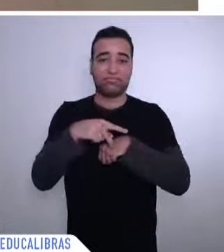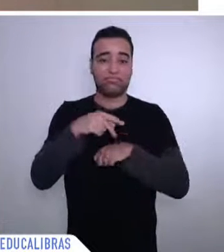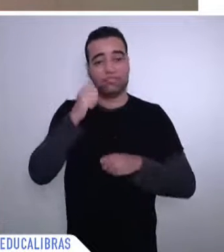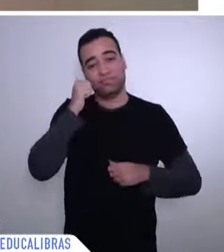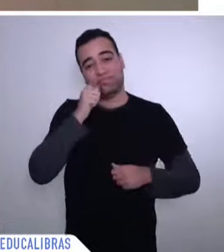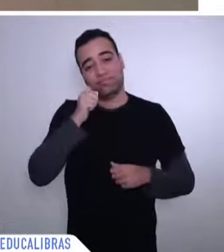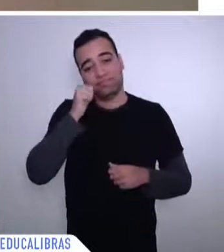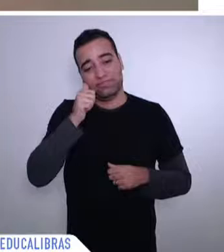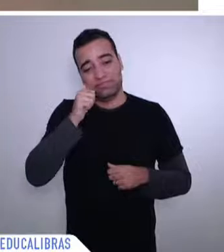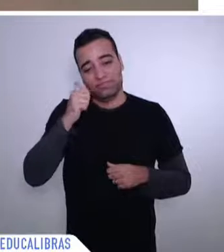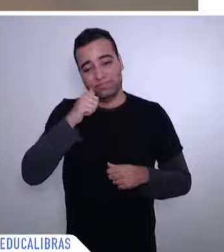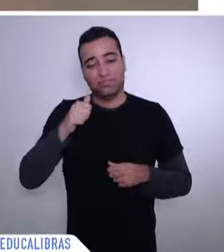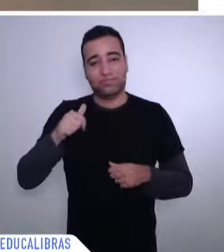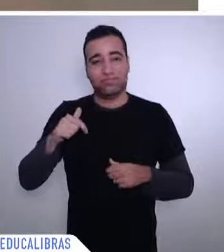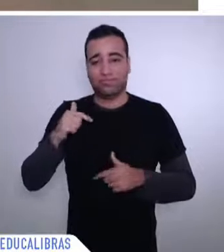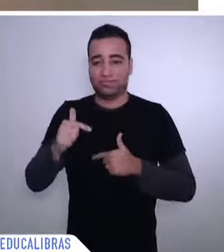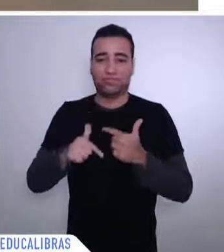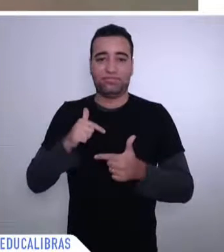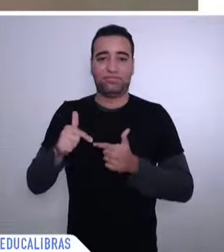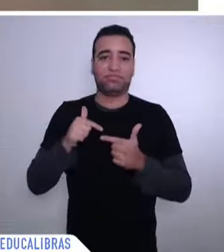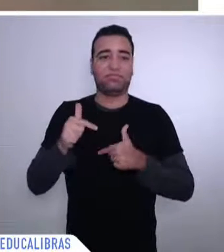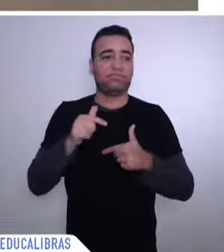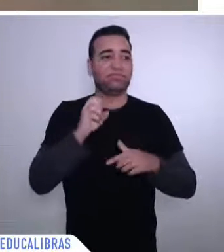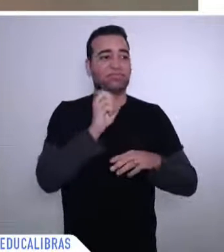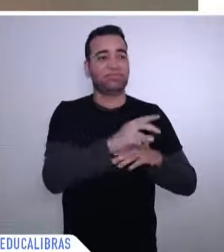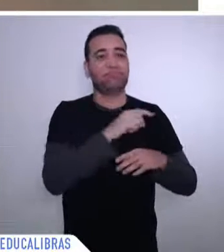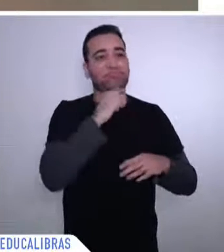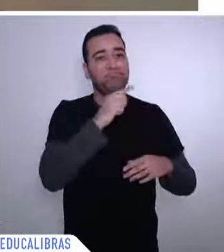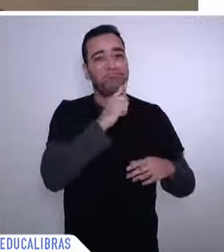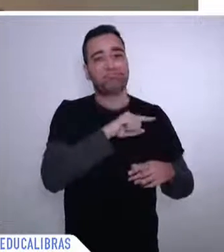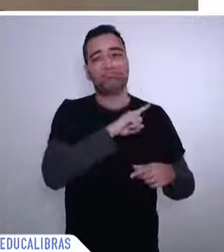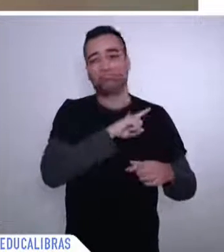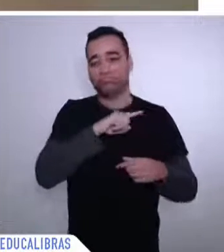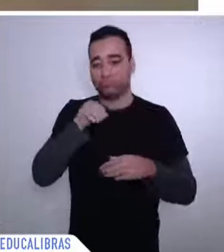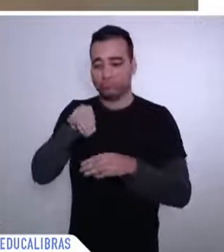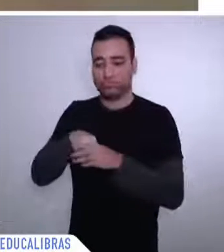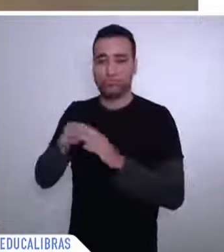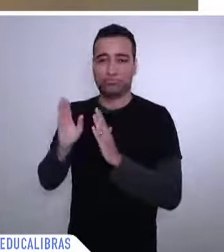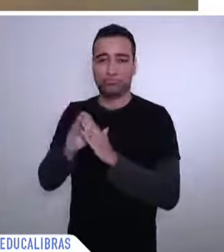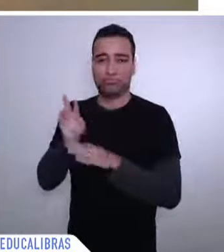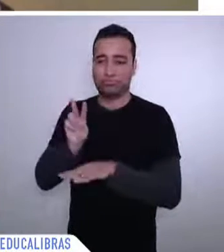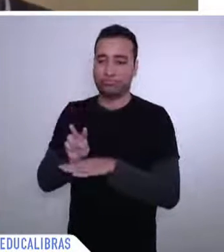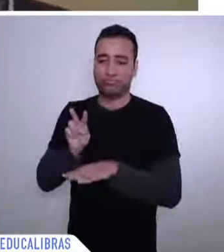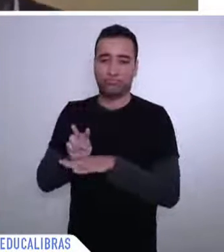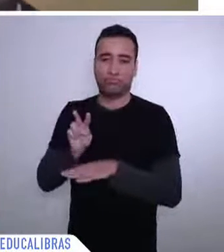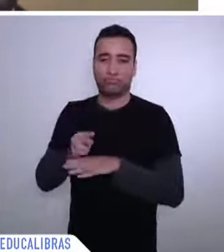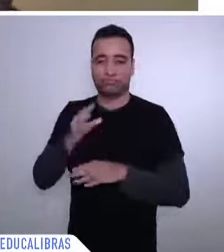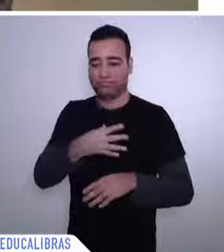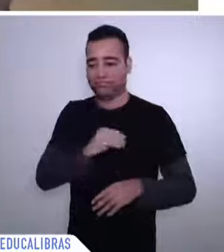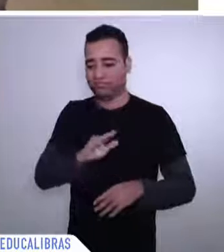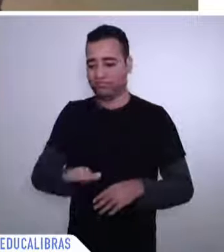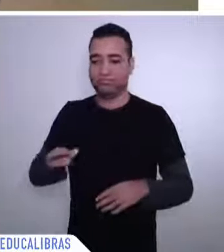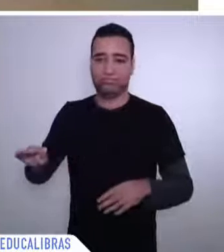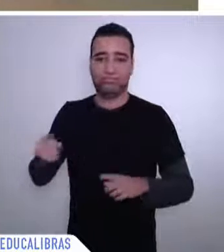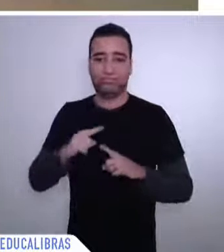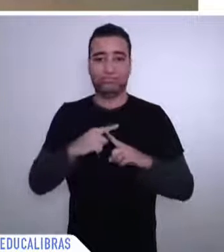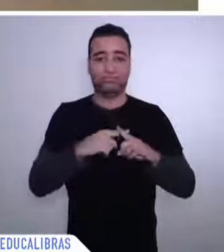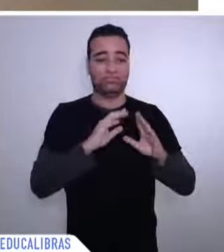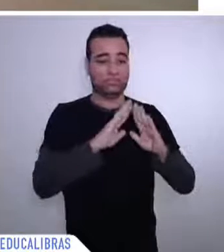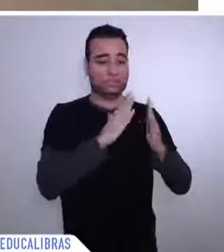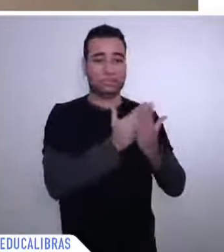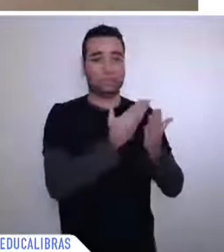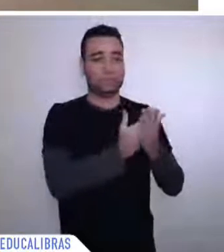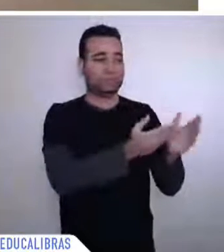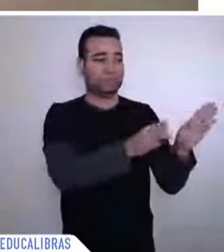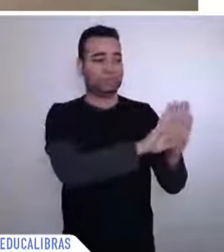of children because schools are closed. So there are many, the groups that already did worse in the labor market are doing even worse